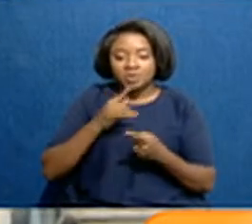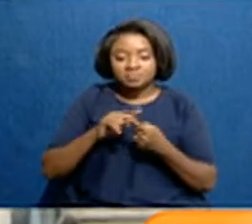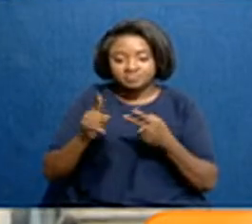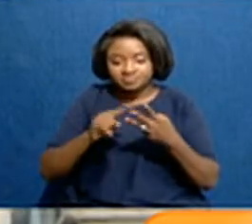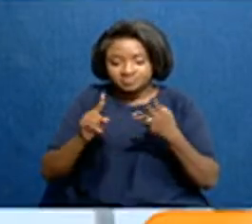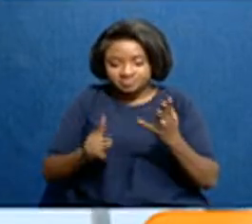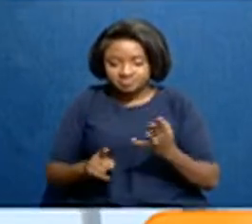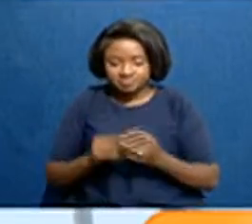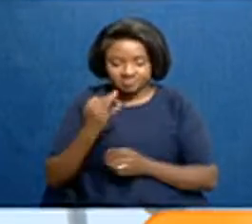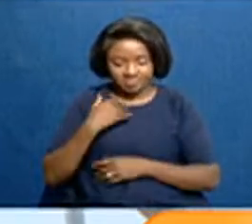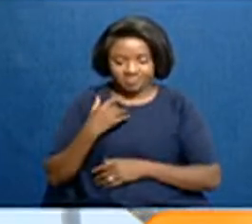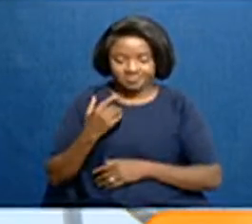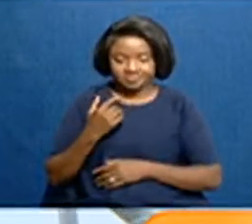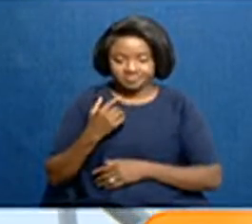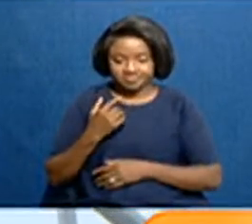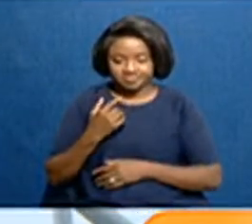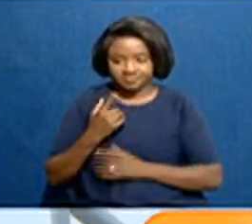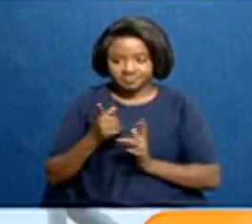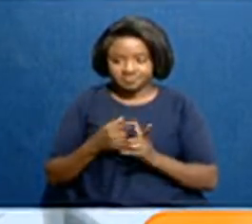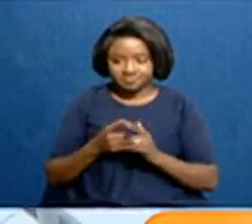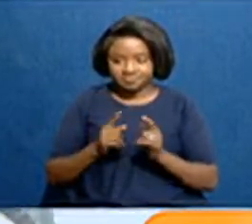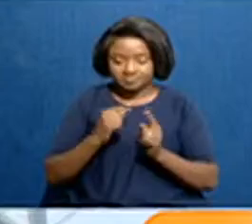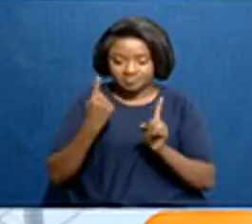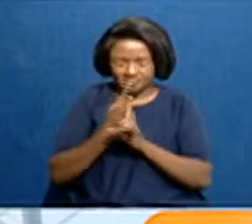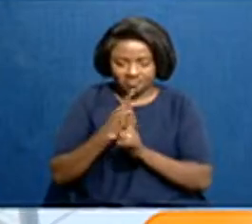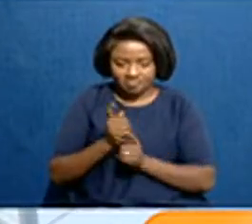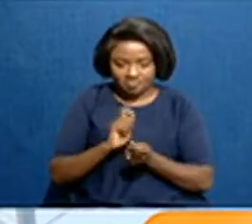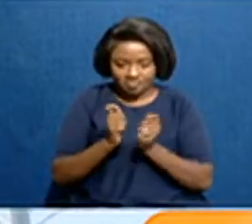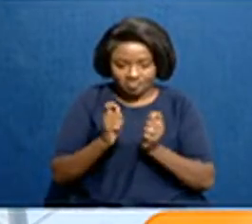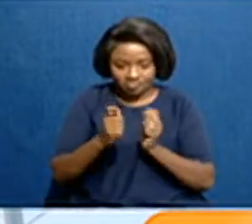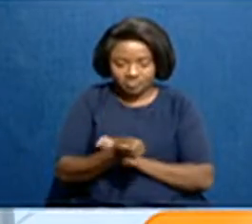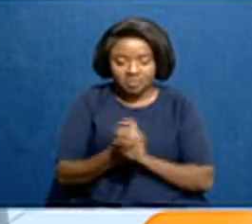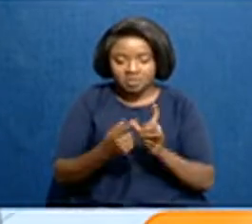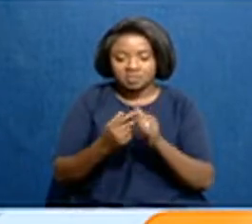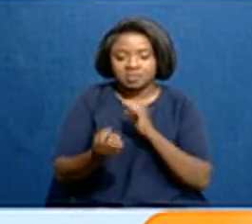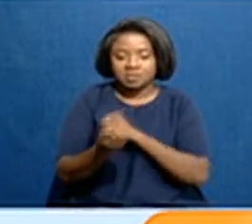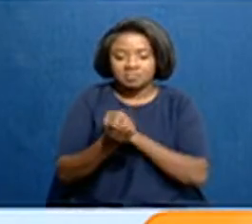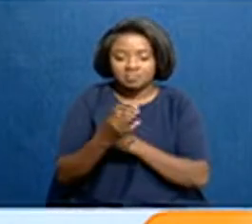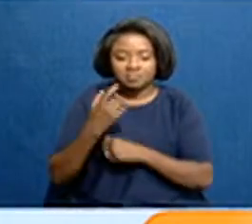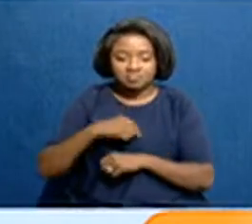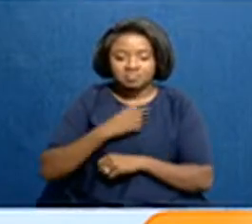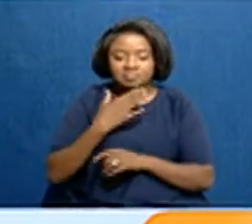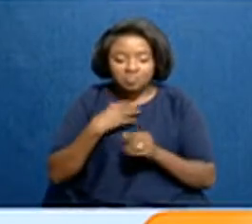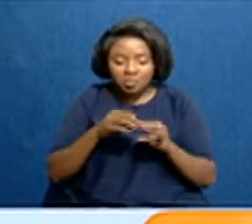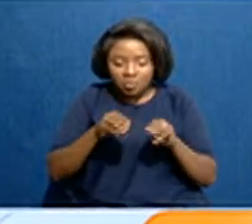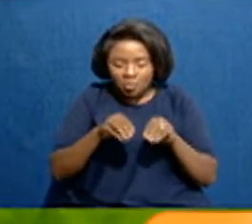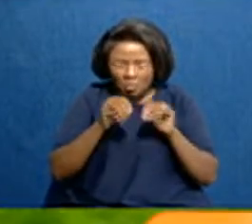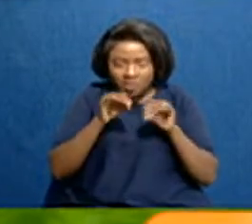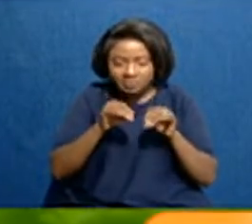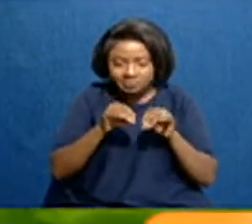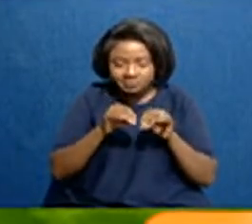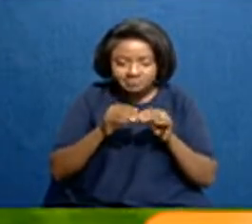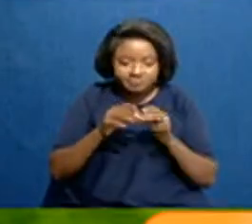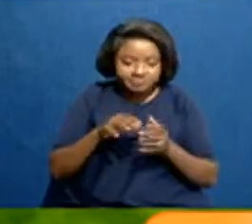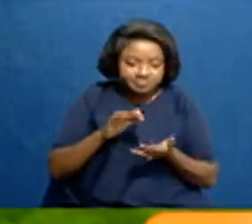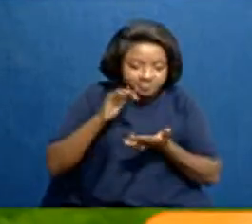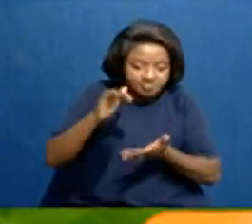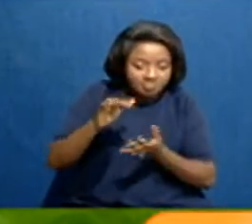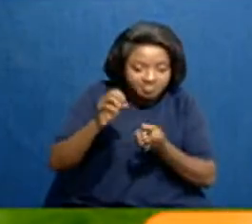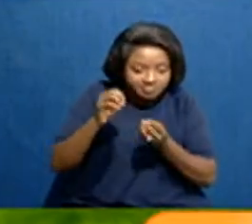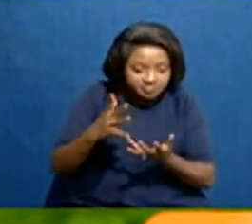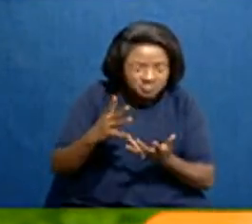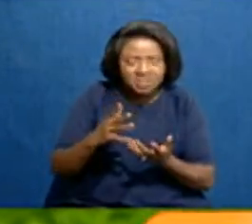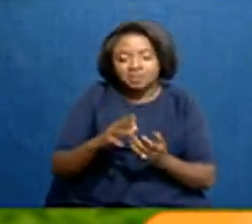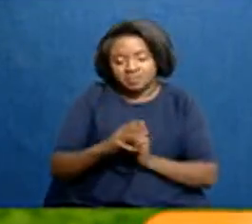the crop he's looking for and the variety. Then he advises us on the quantities that he's looking for. Then from there, we are able